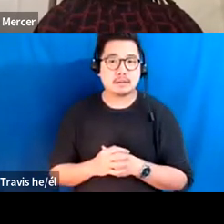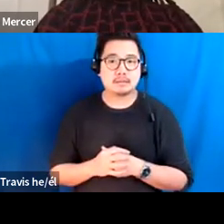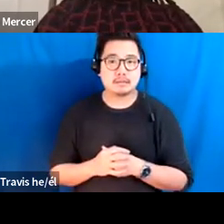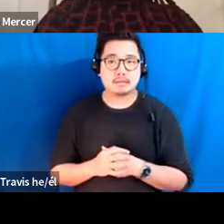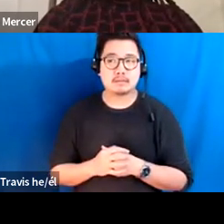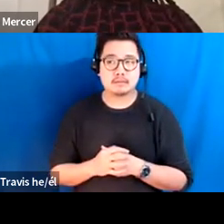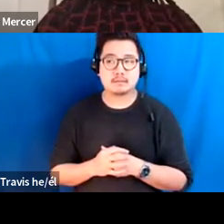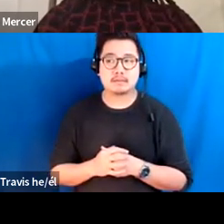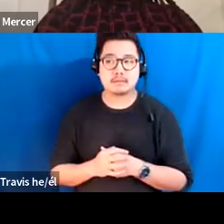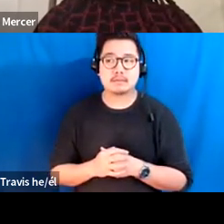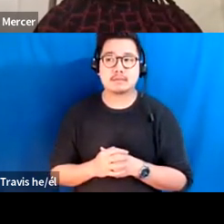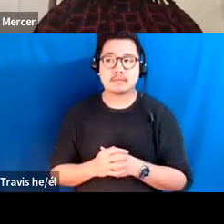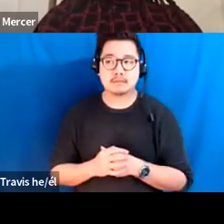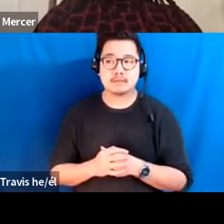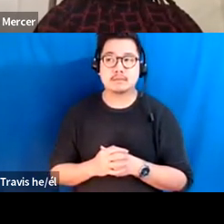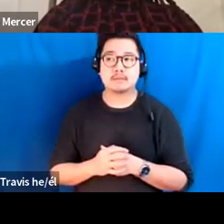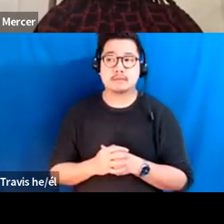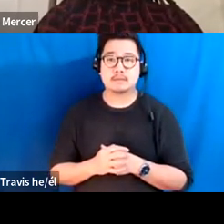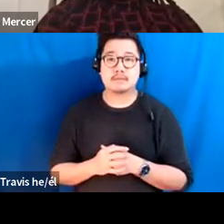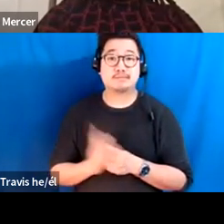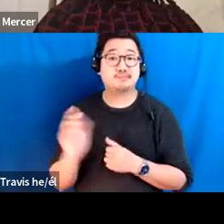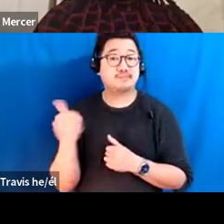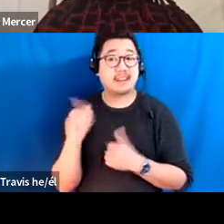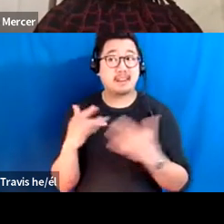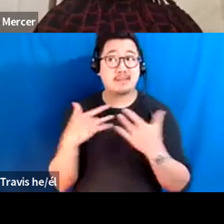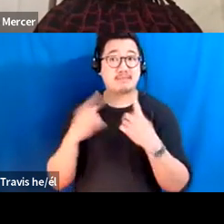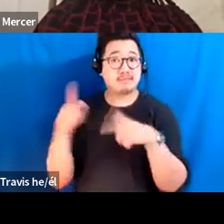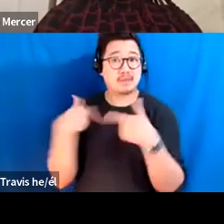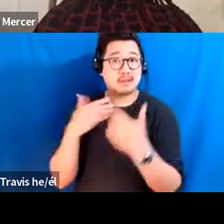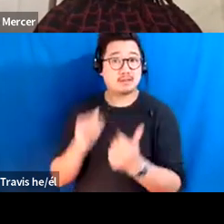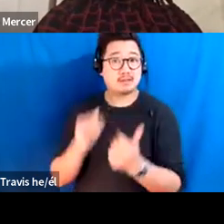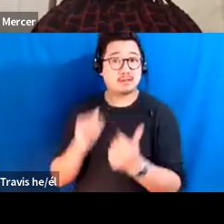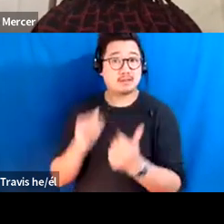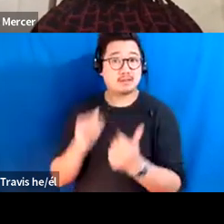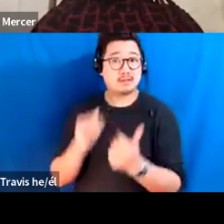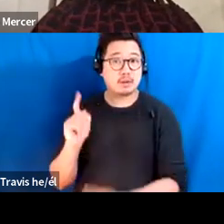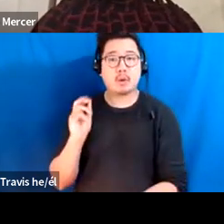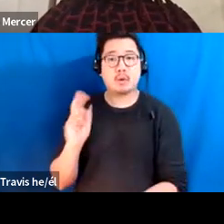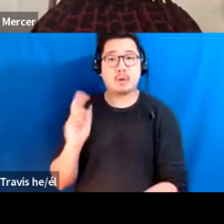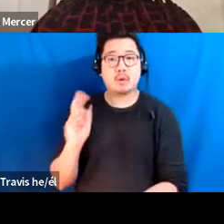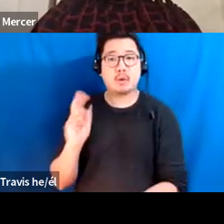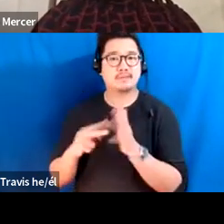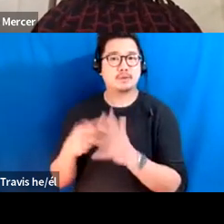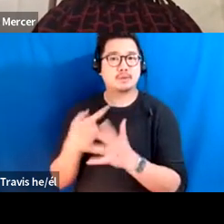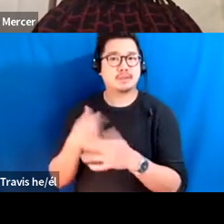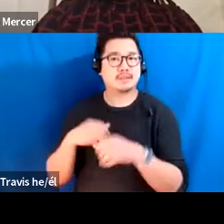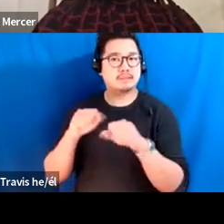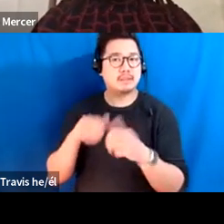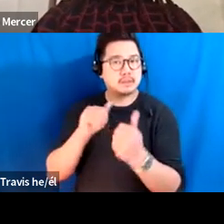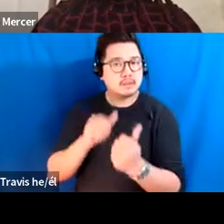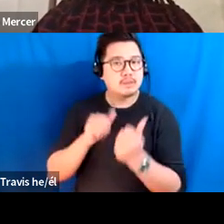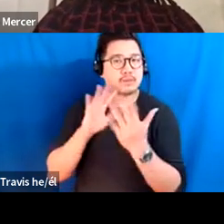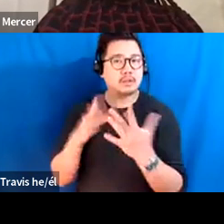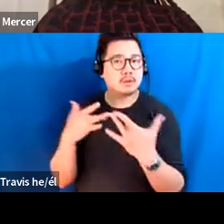those concerns been addressed or are we looking to potentially address those